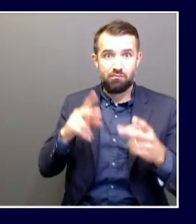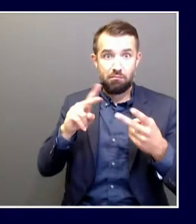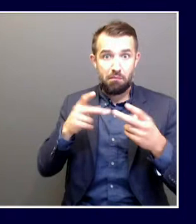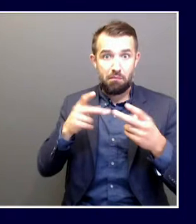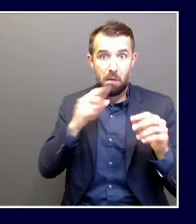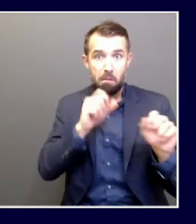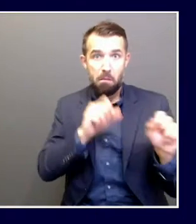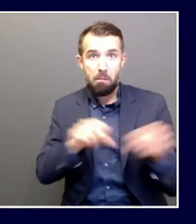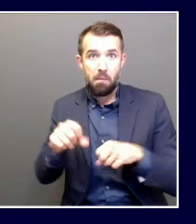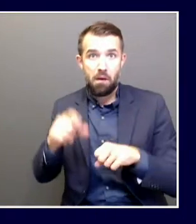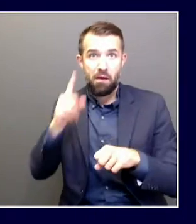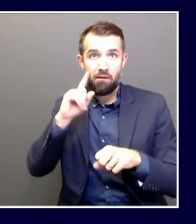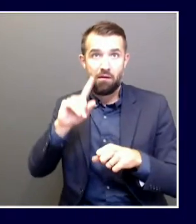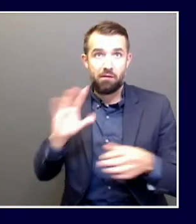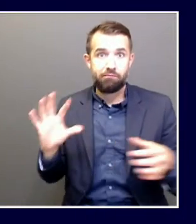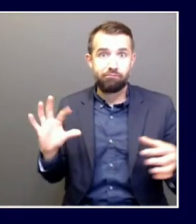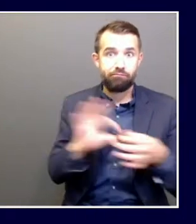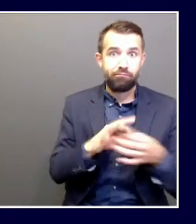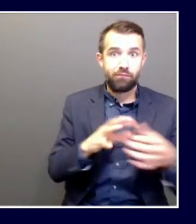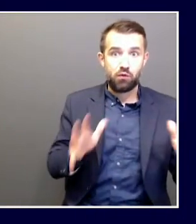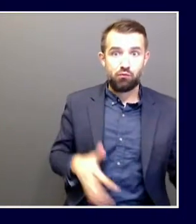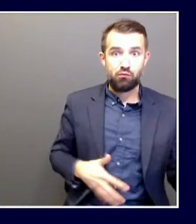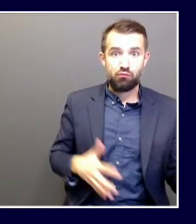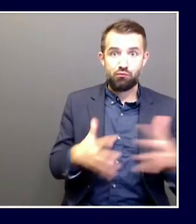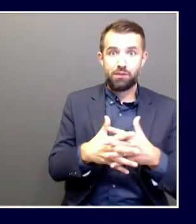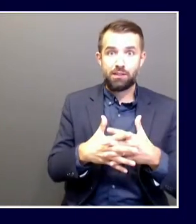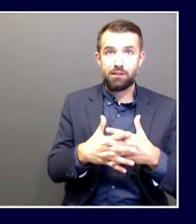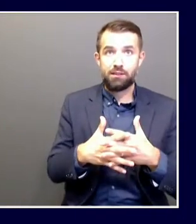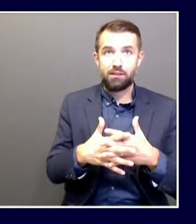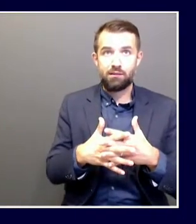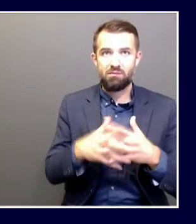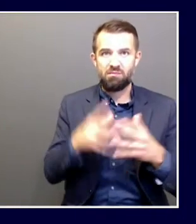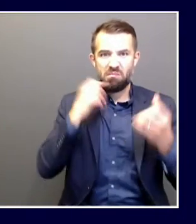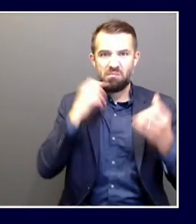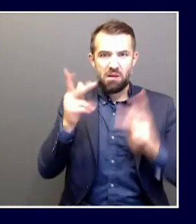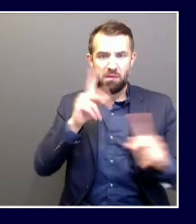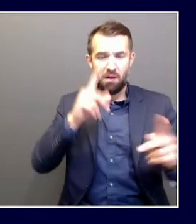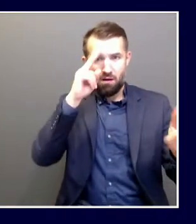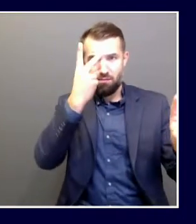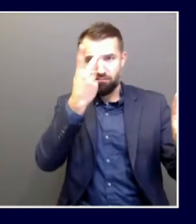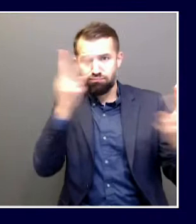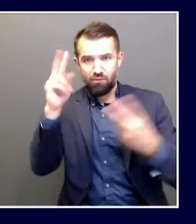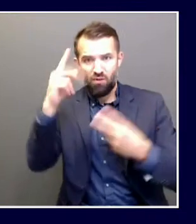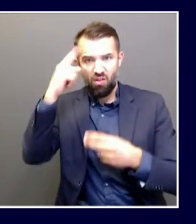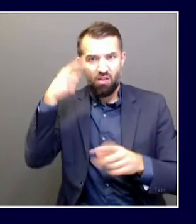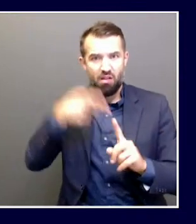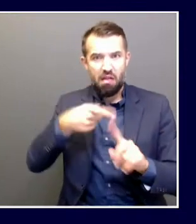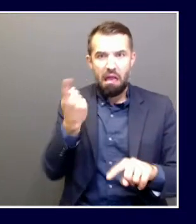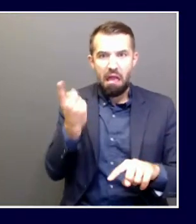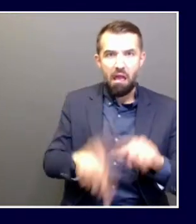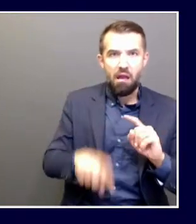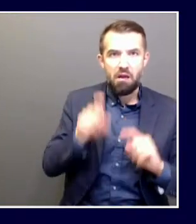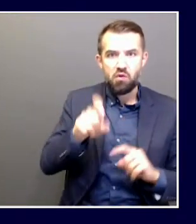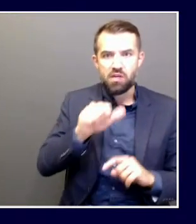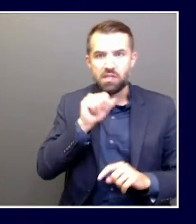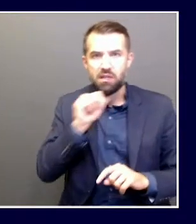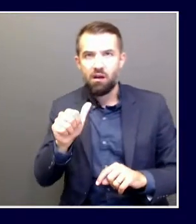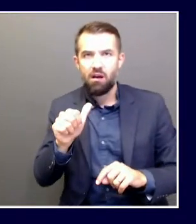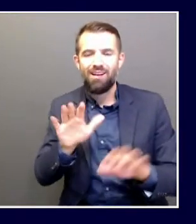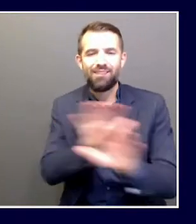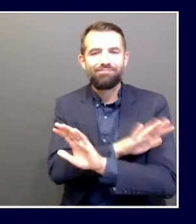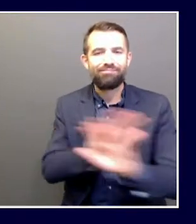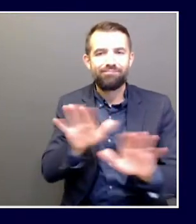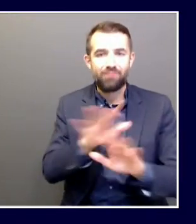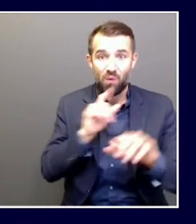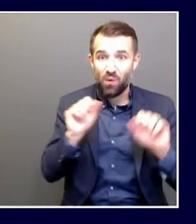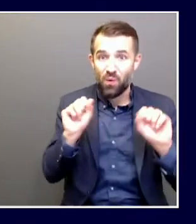misinformation floating around that you saw. And, I'm wondering if you could expand upon that a little more, just like